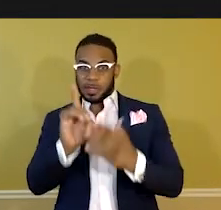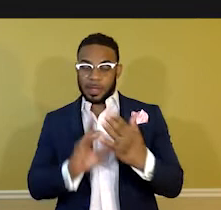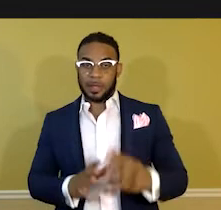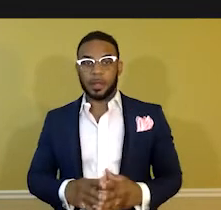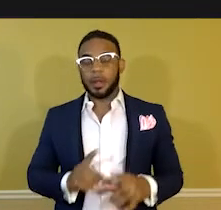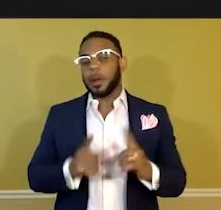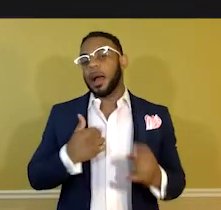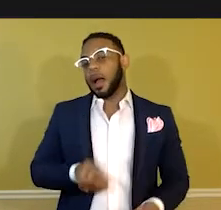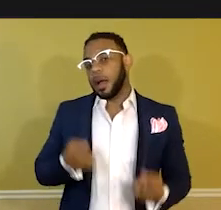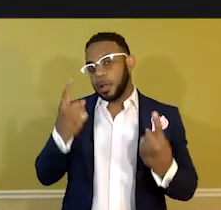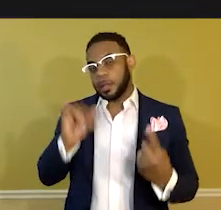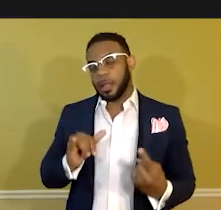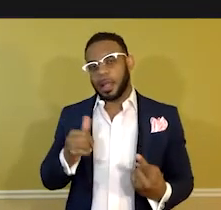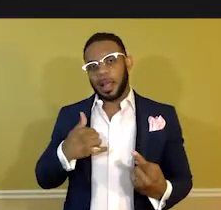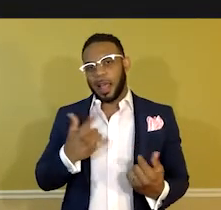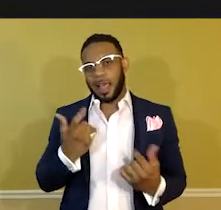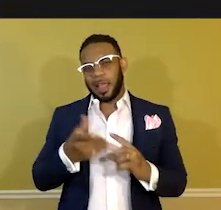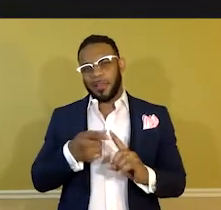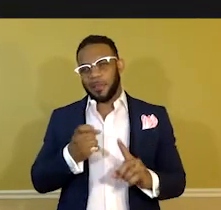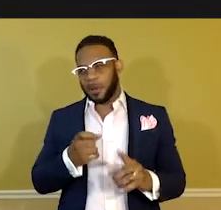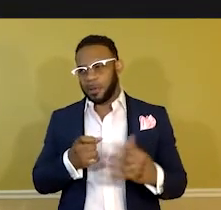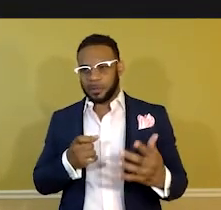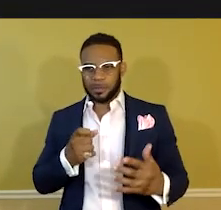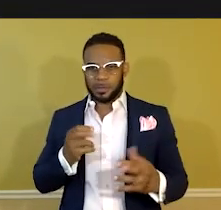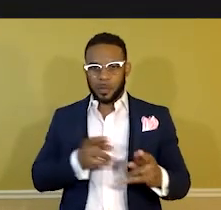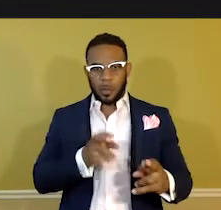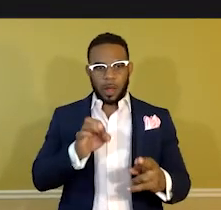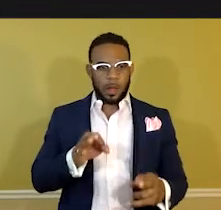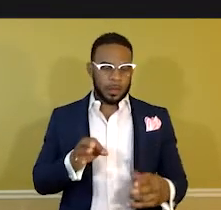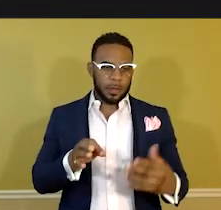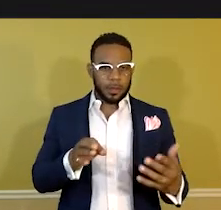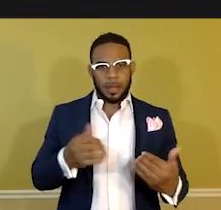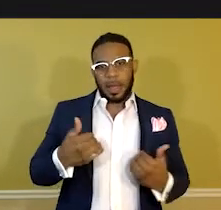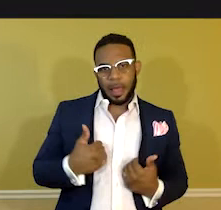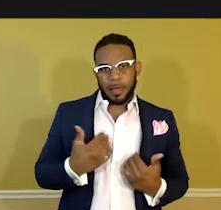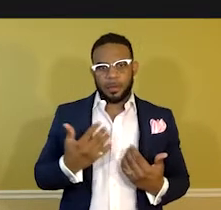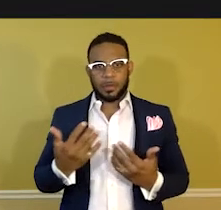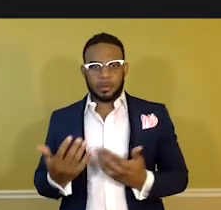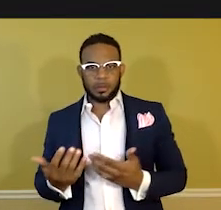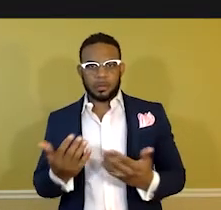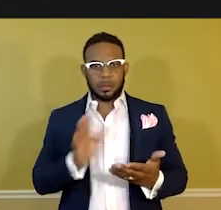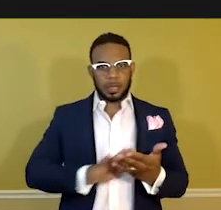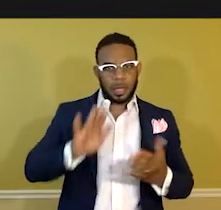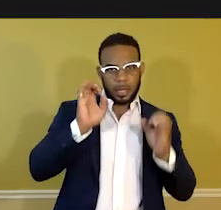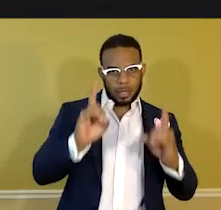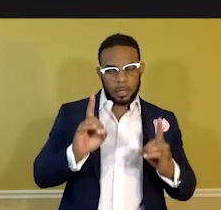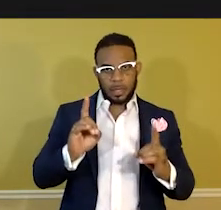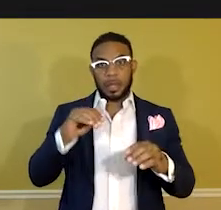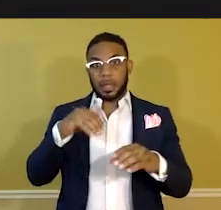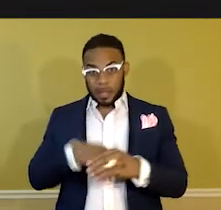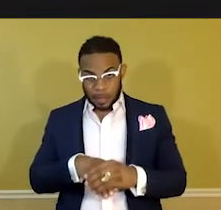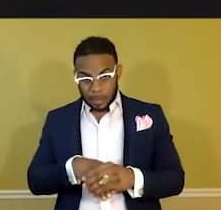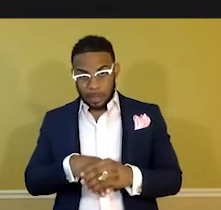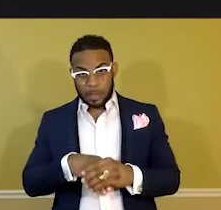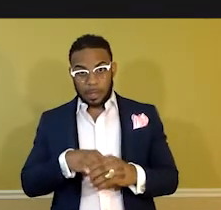But I understand that I came from the route of having a college education in